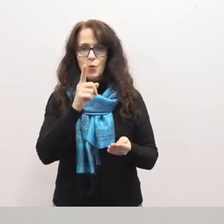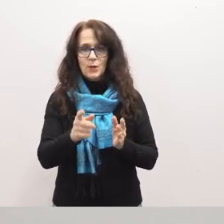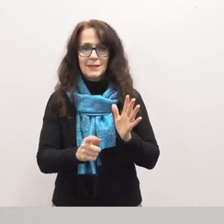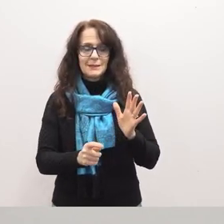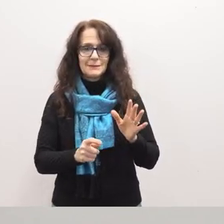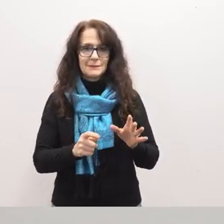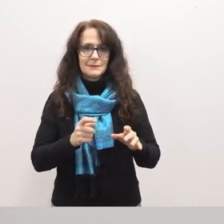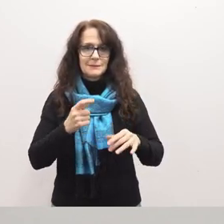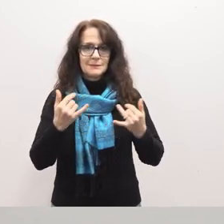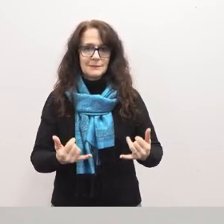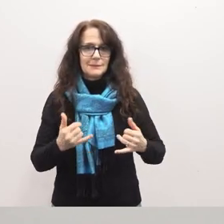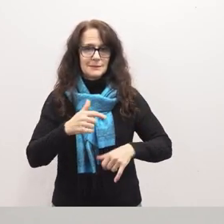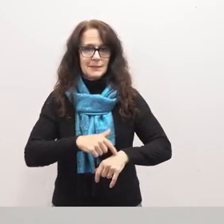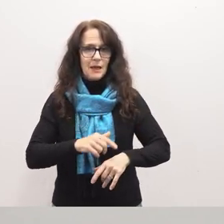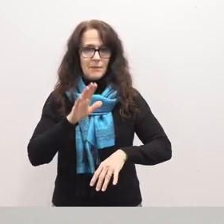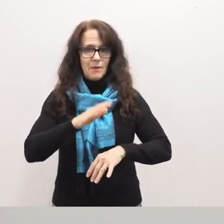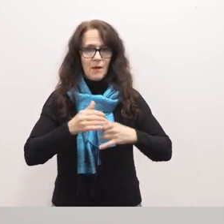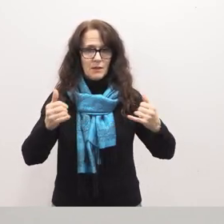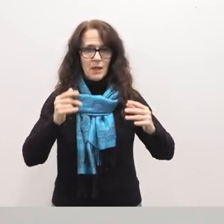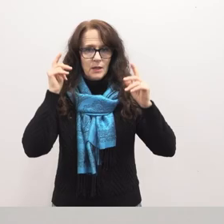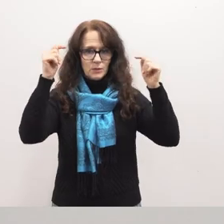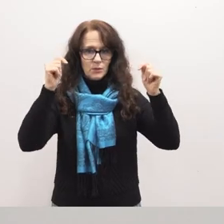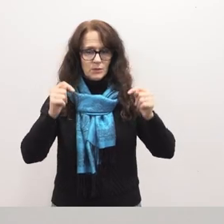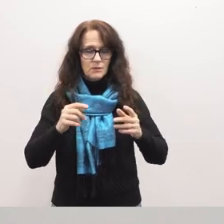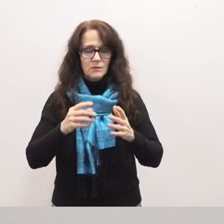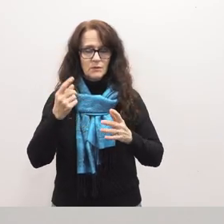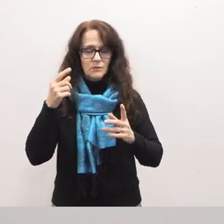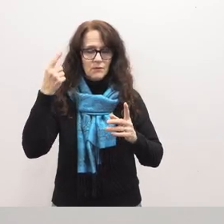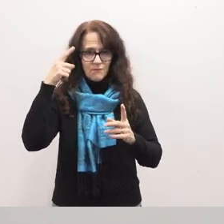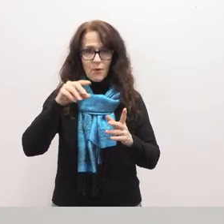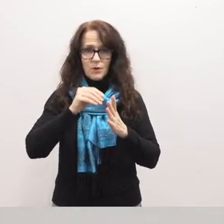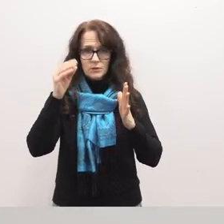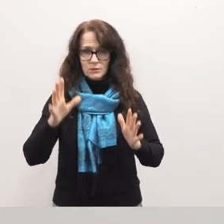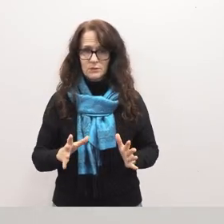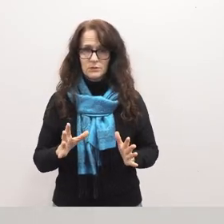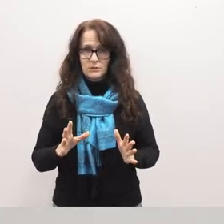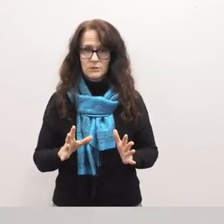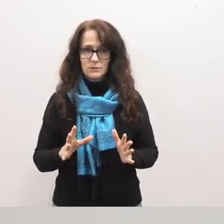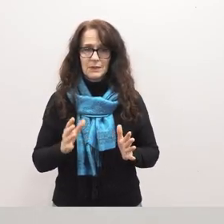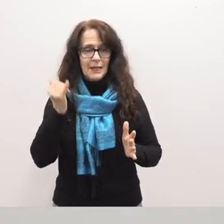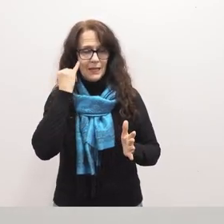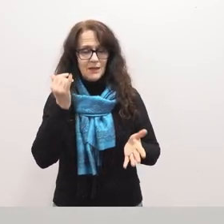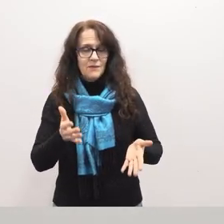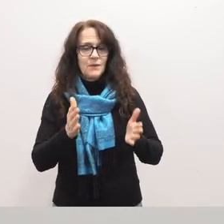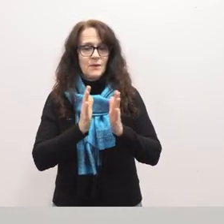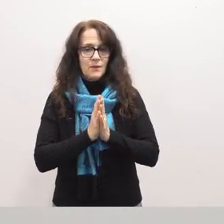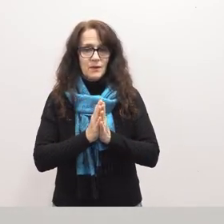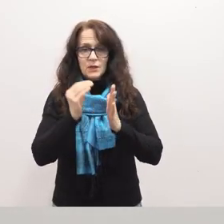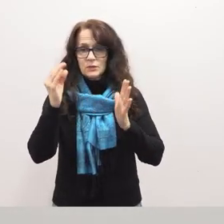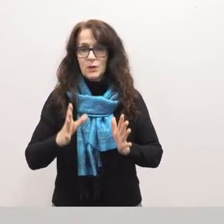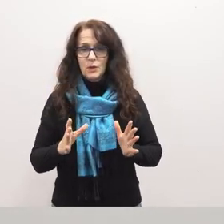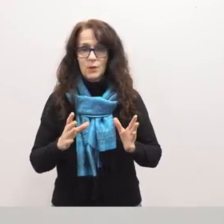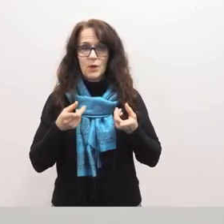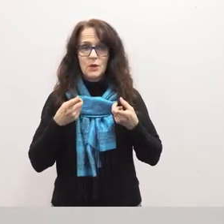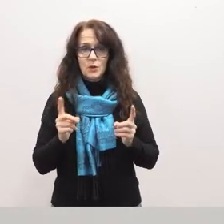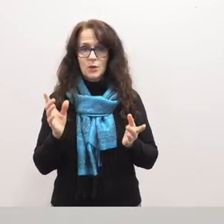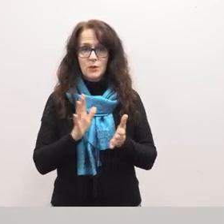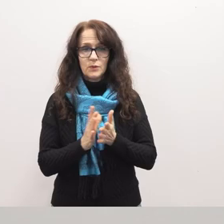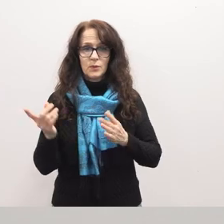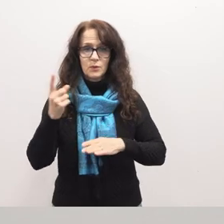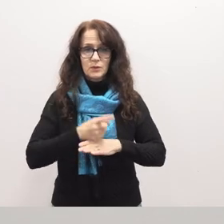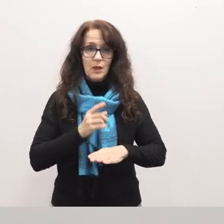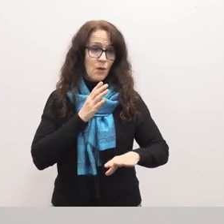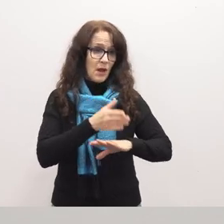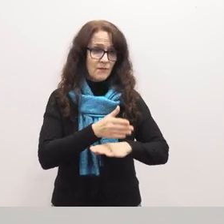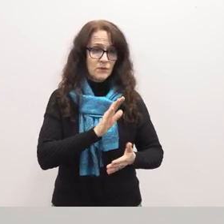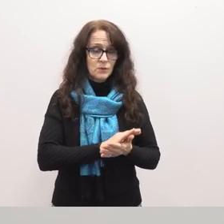real-time online tutoring to students upon request. It could be students during the school day, or it could be after